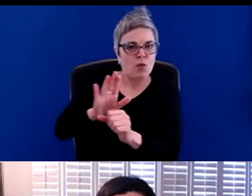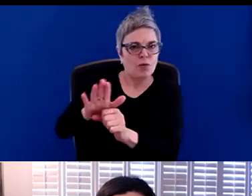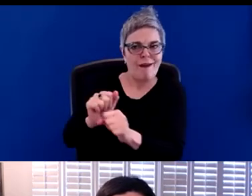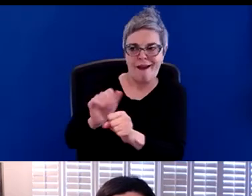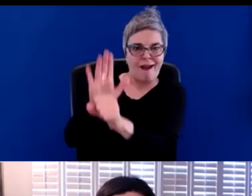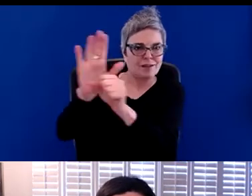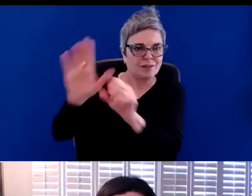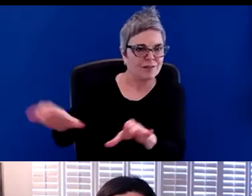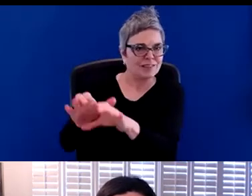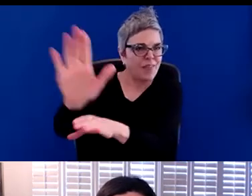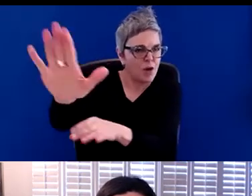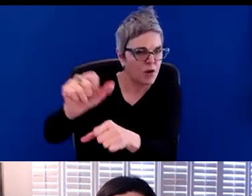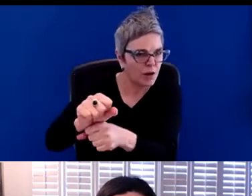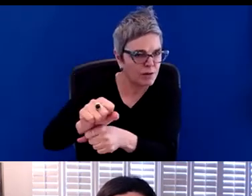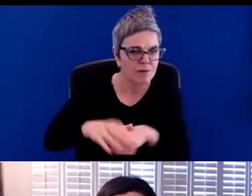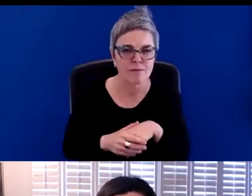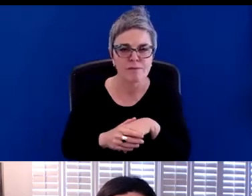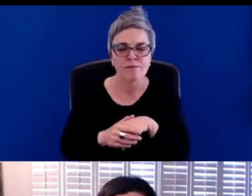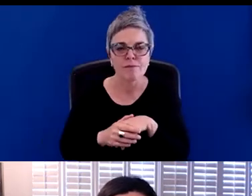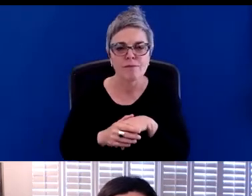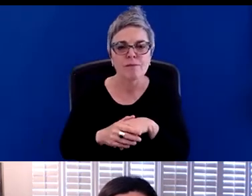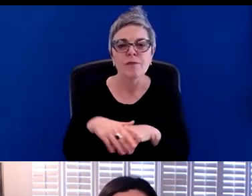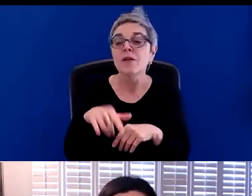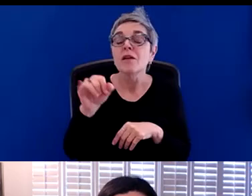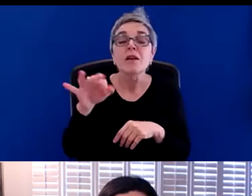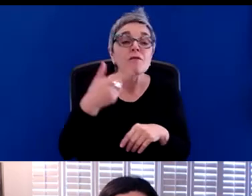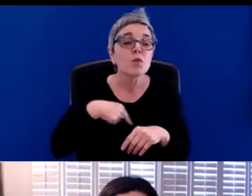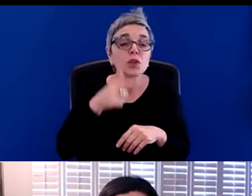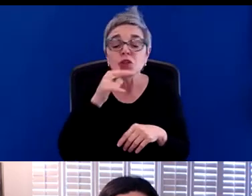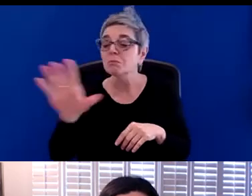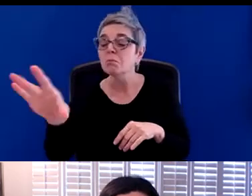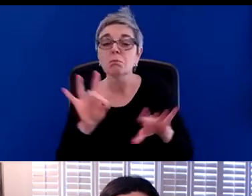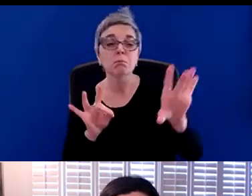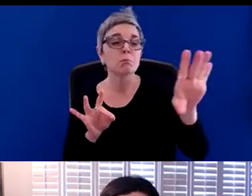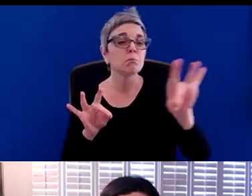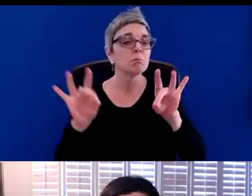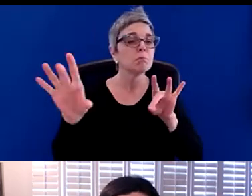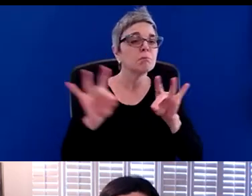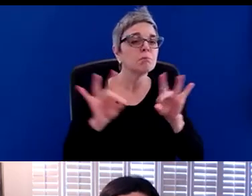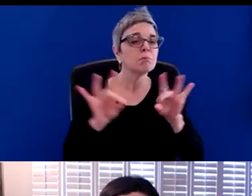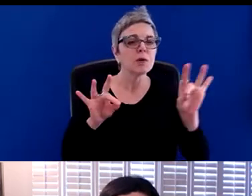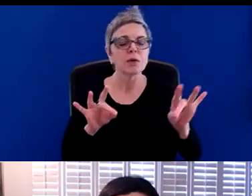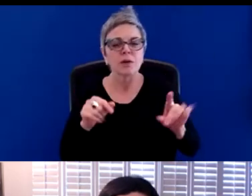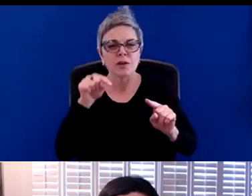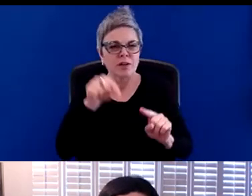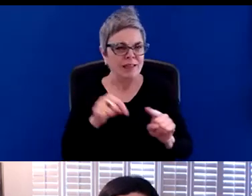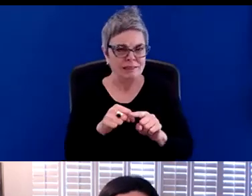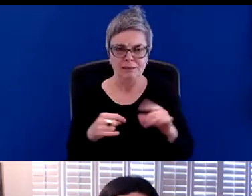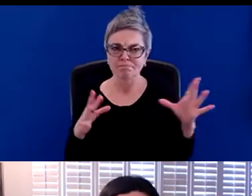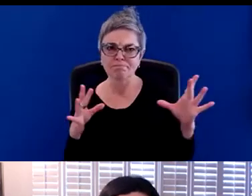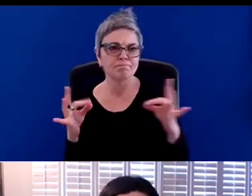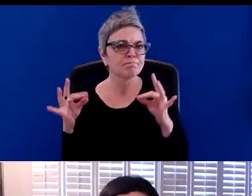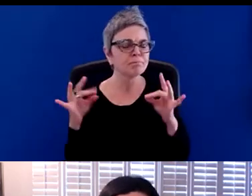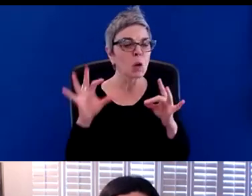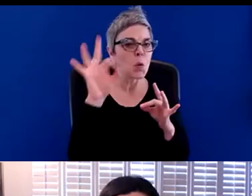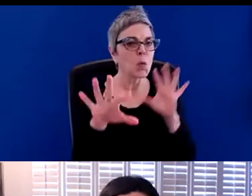of pre-framed contentious stuff out there that the users are left with trying to make sense in our everyday. I